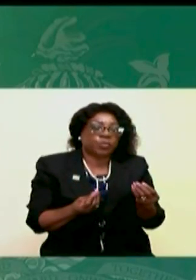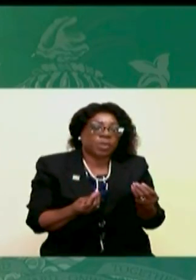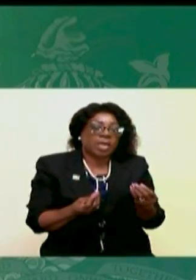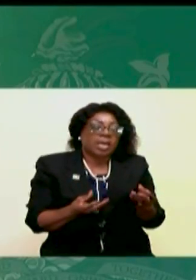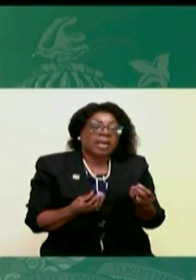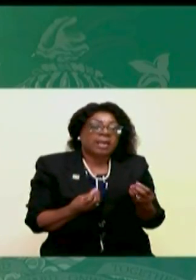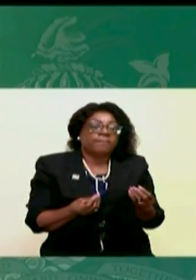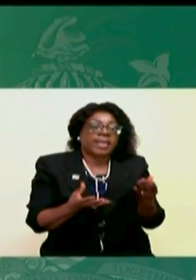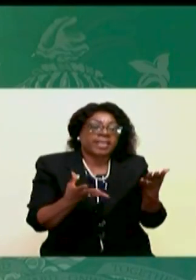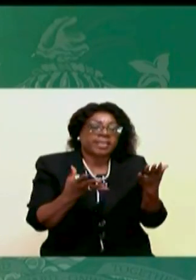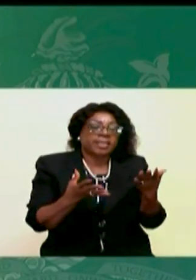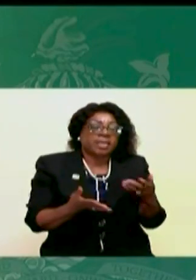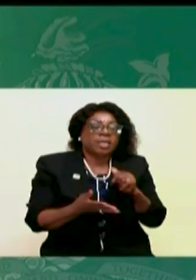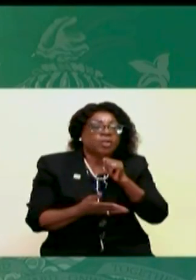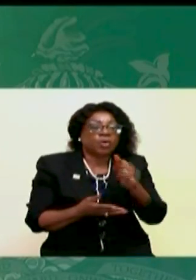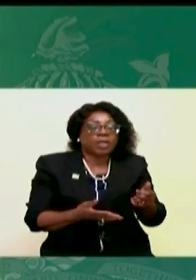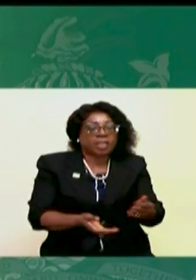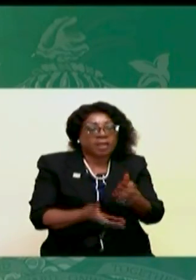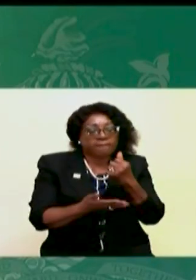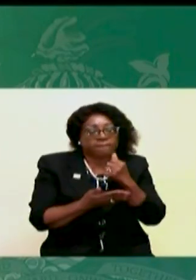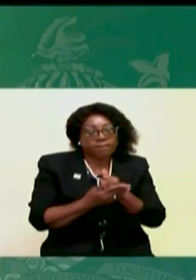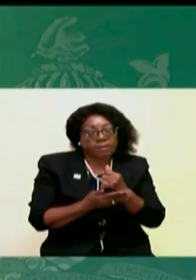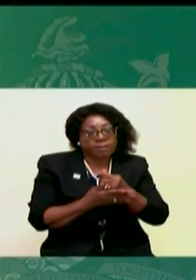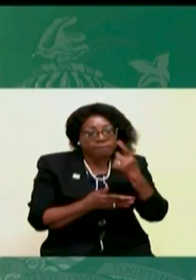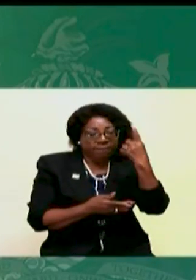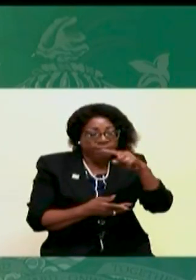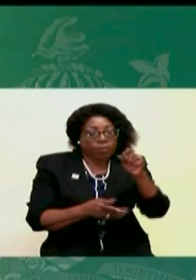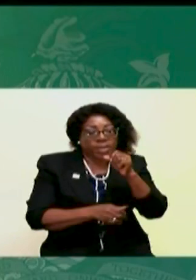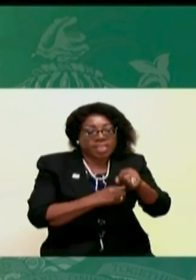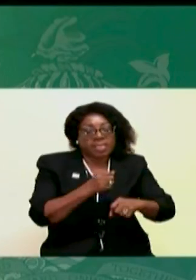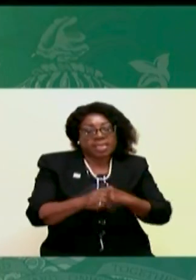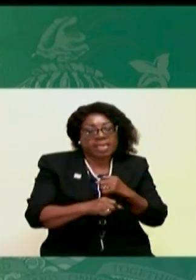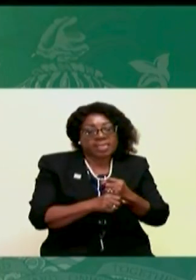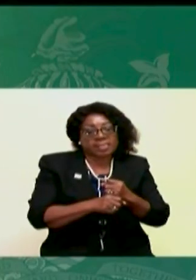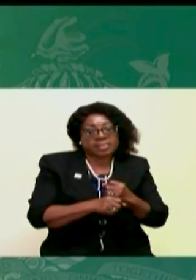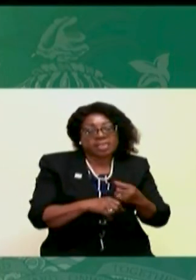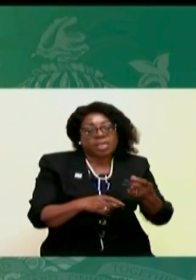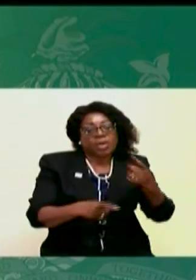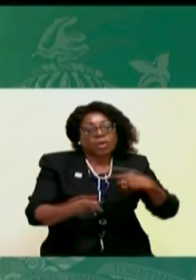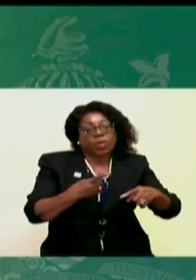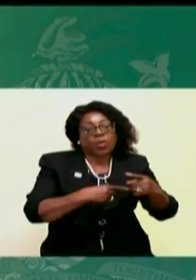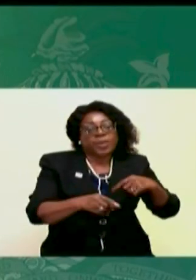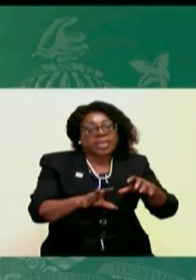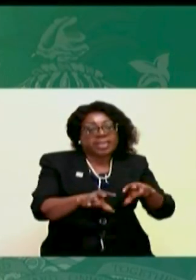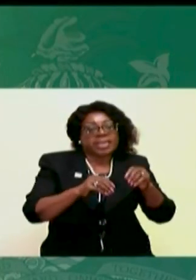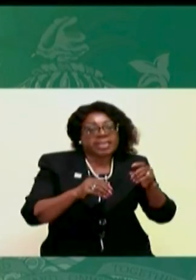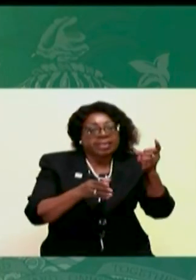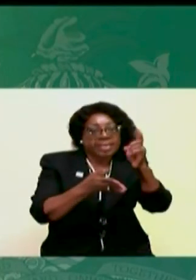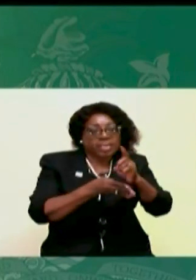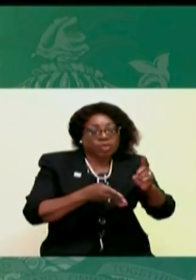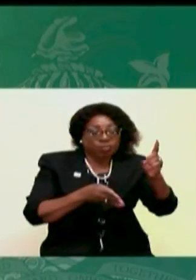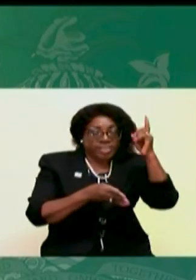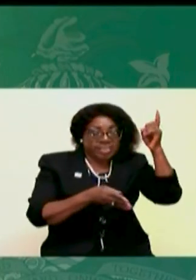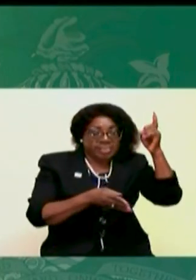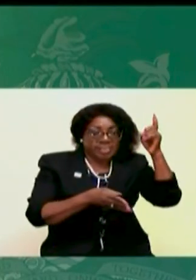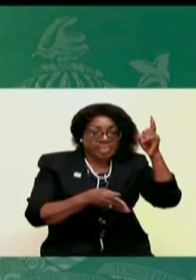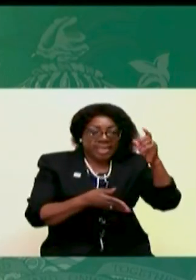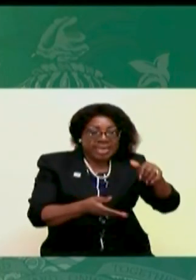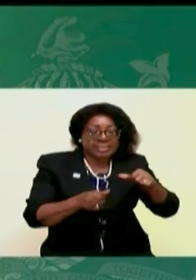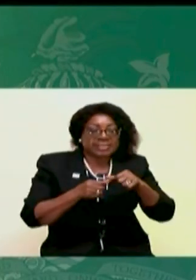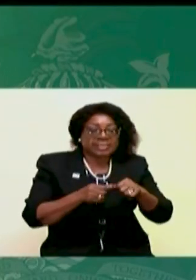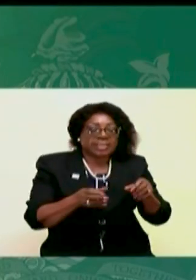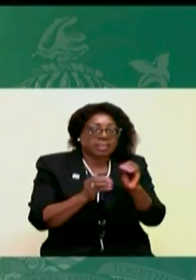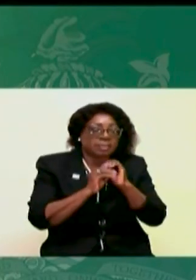years. Many, Madam Speaker, going and getting their degrees and still